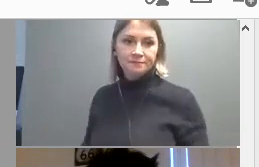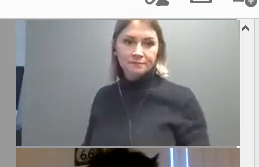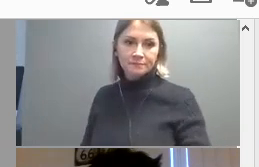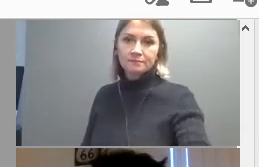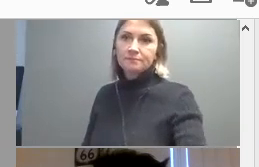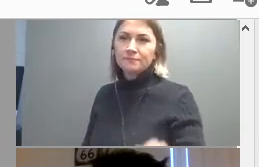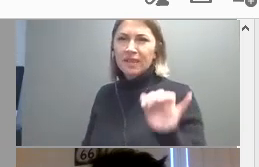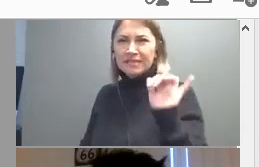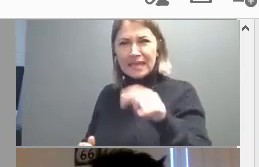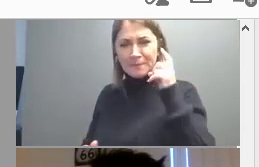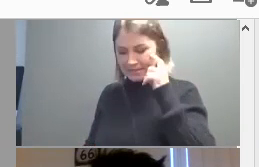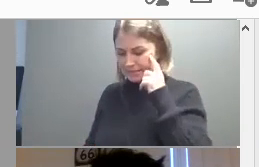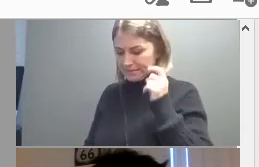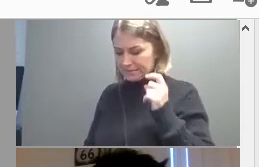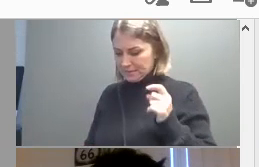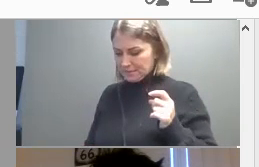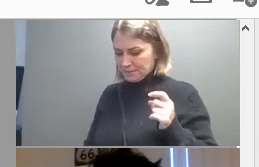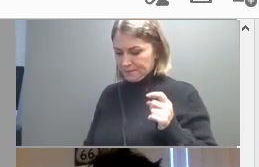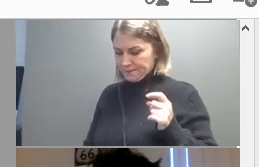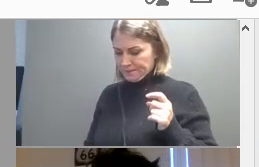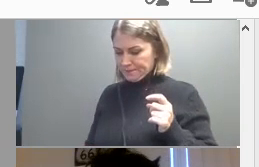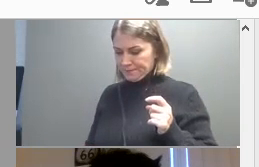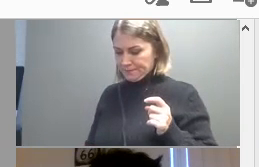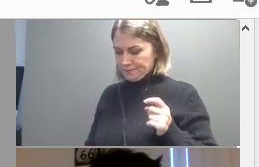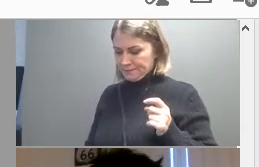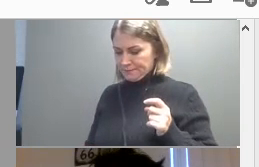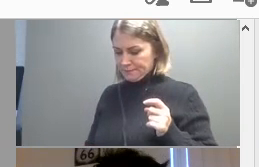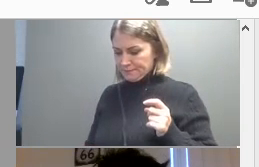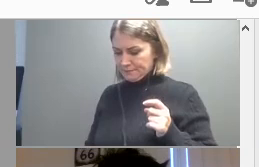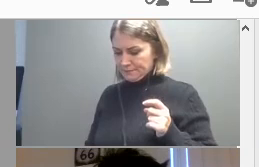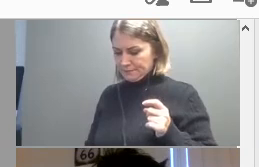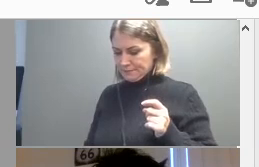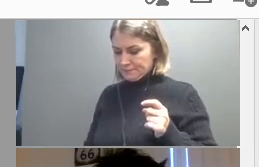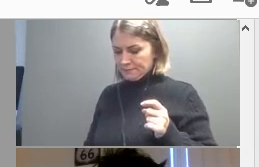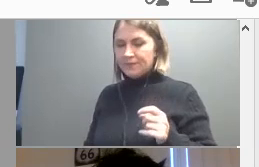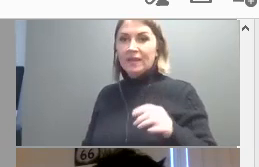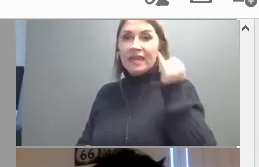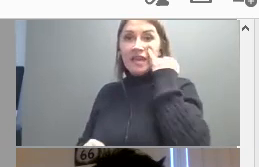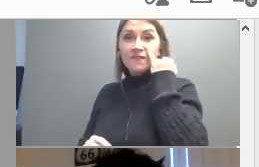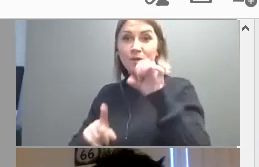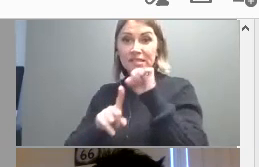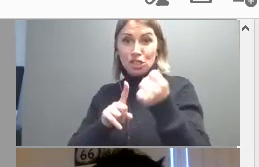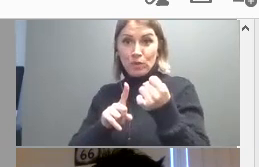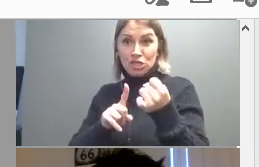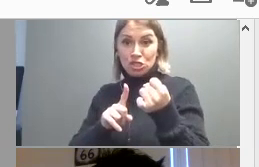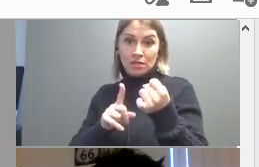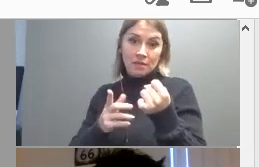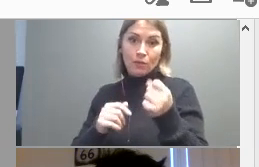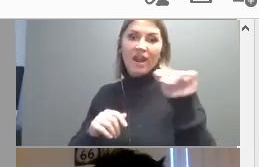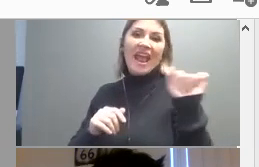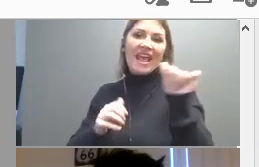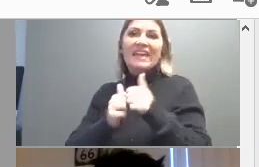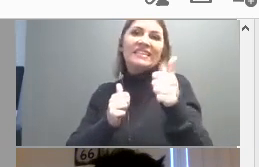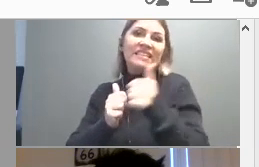Does that mean? Because in this particular scenario, we are always going to explore A first. If there was a scenario, as you say, that A had a